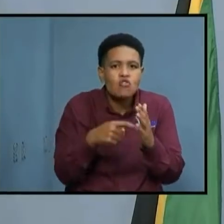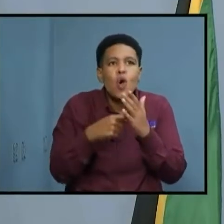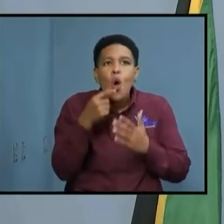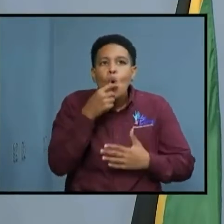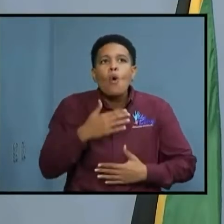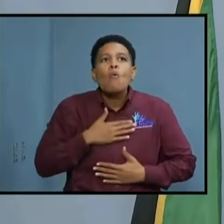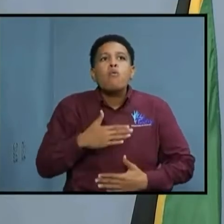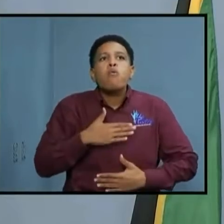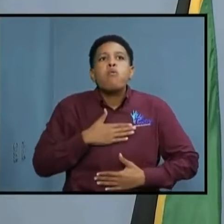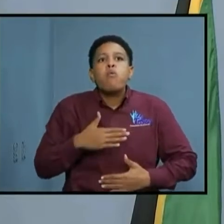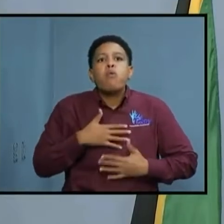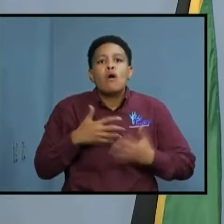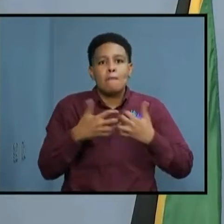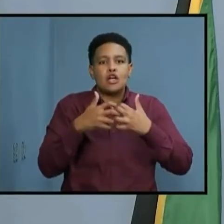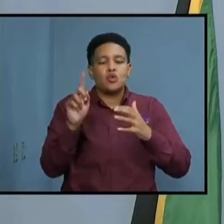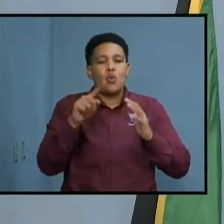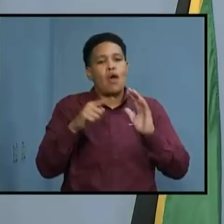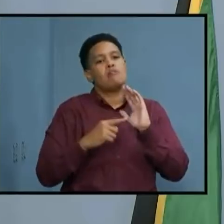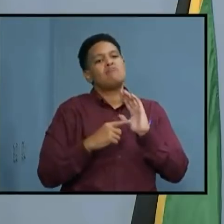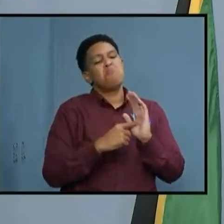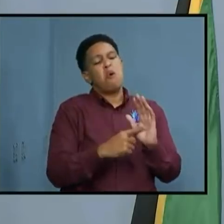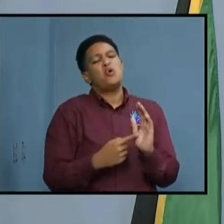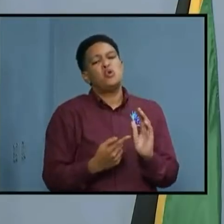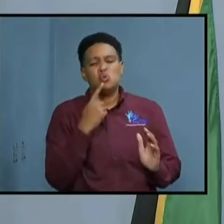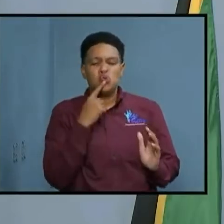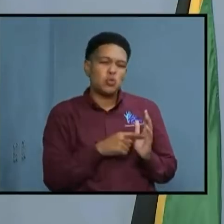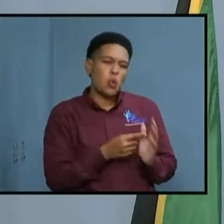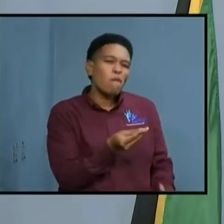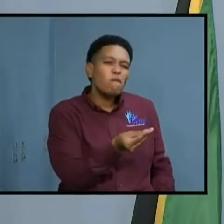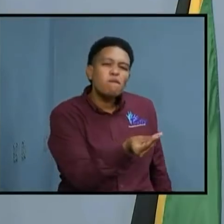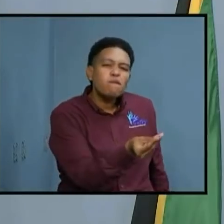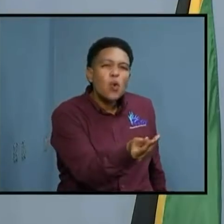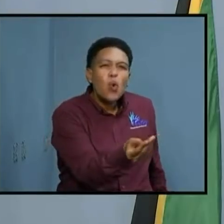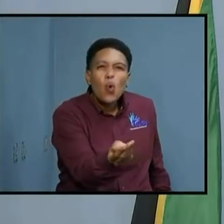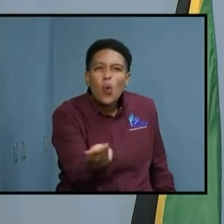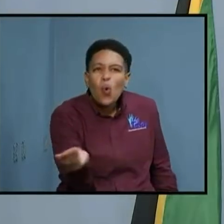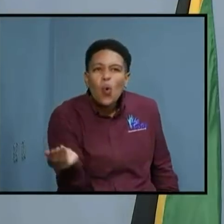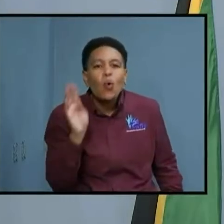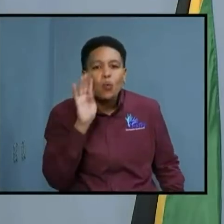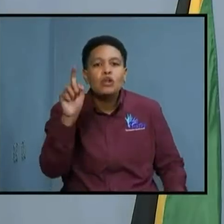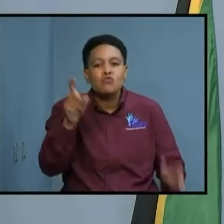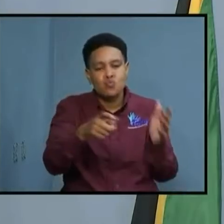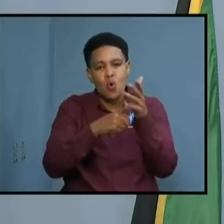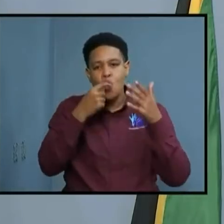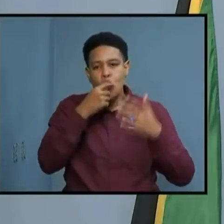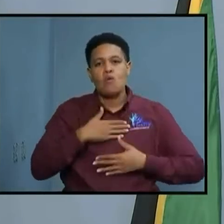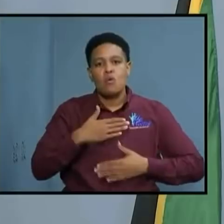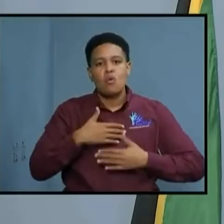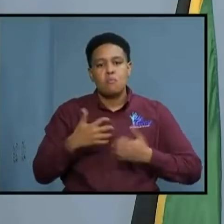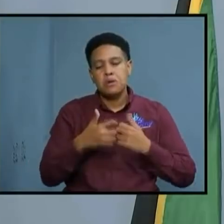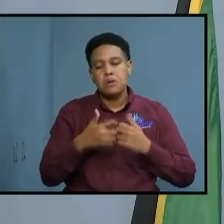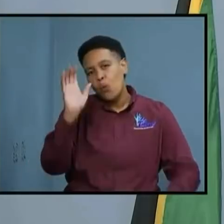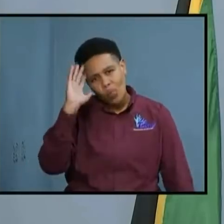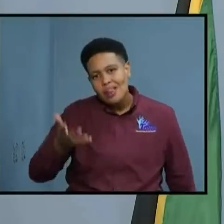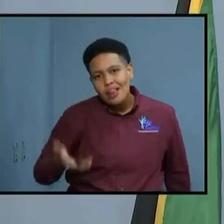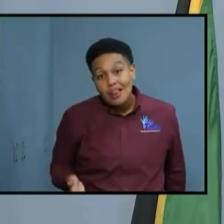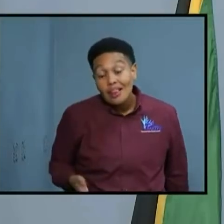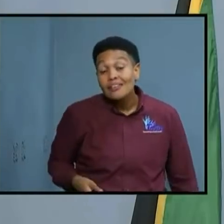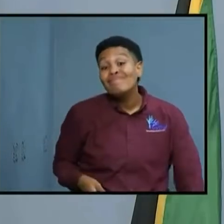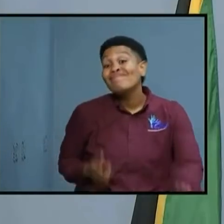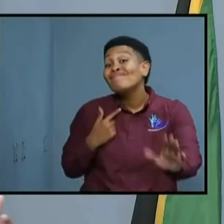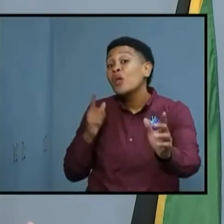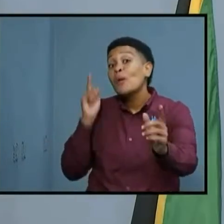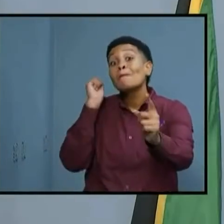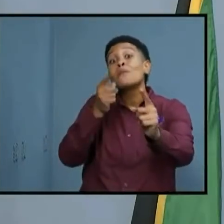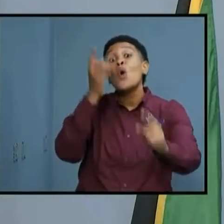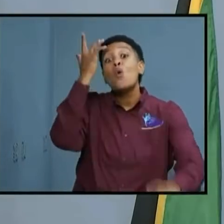ventilator, where the modeling shows a small fraction of the overall numbers. I raise the point to say the more